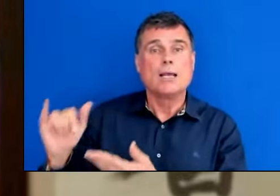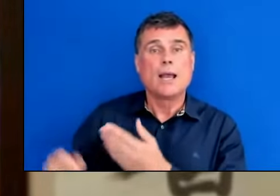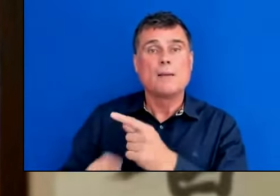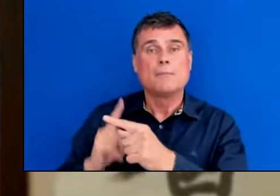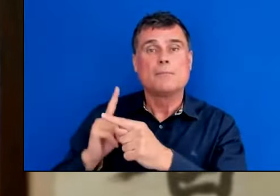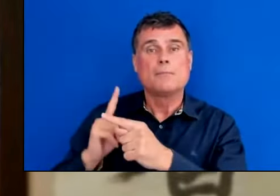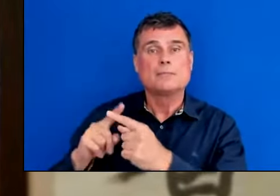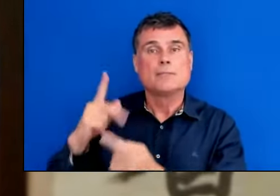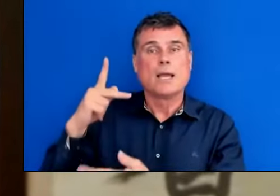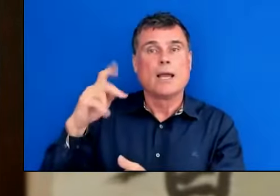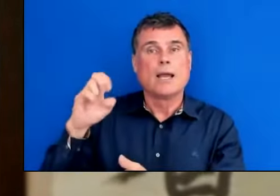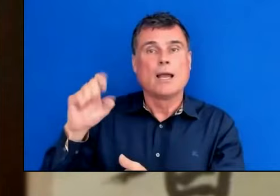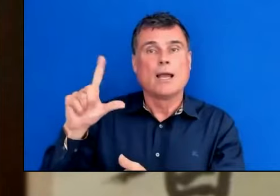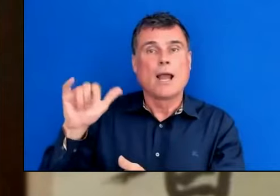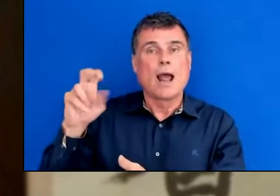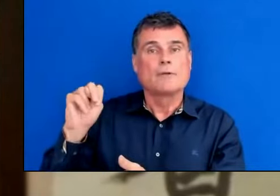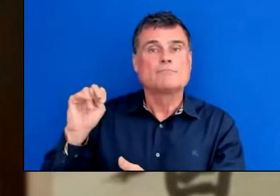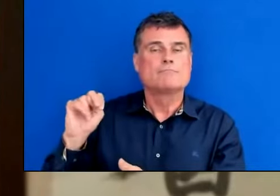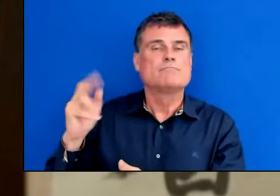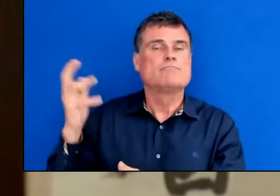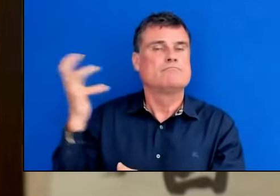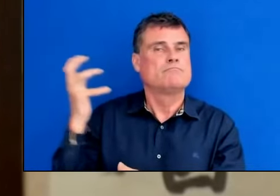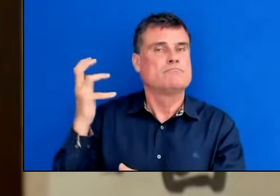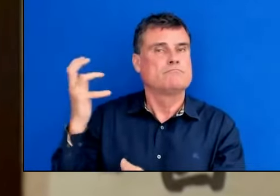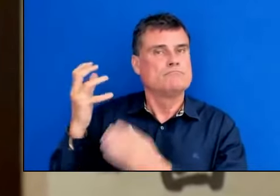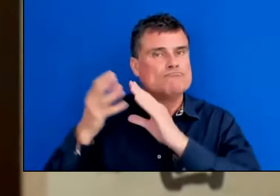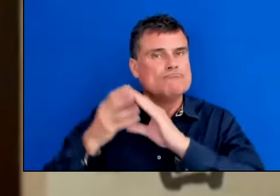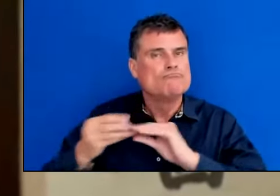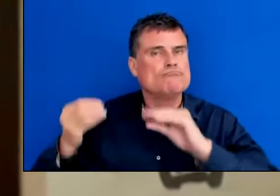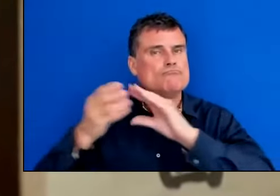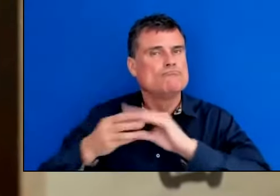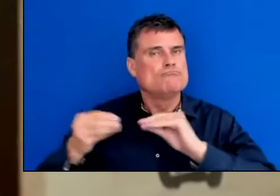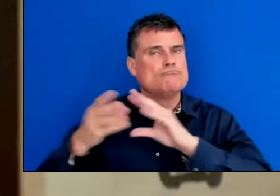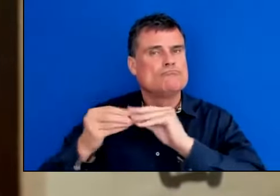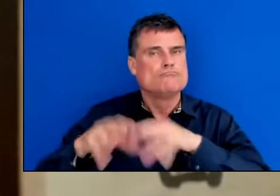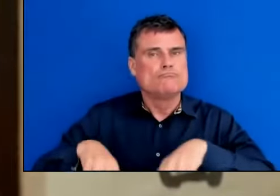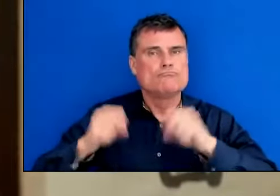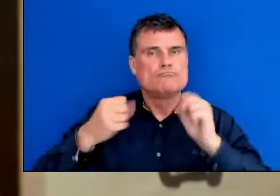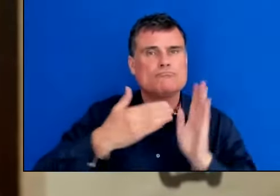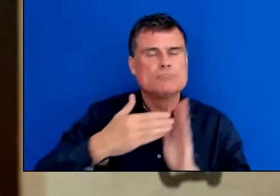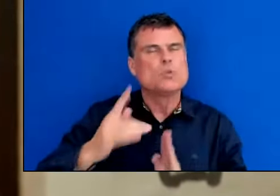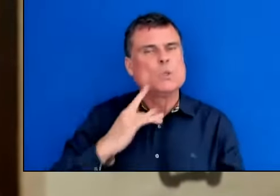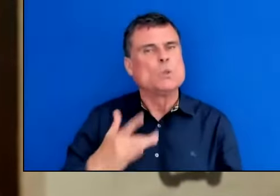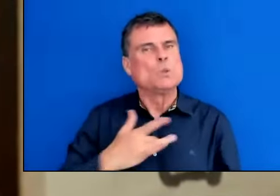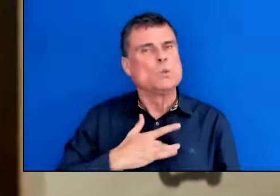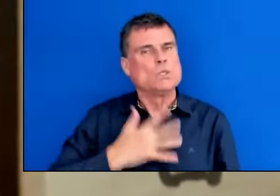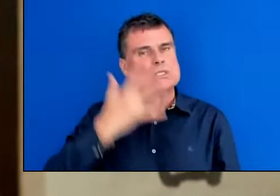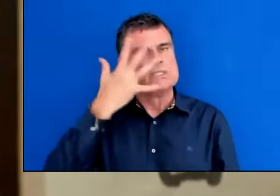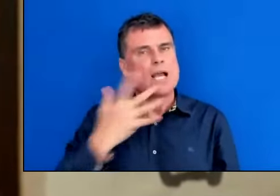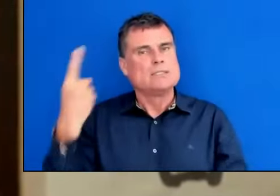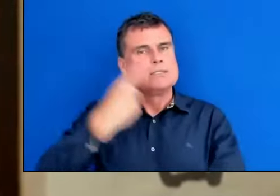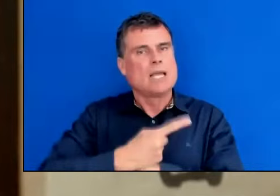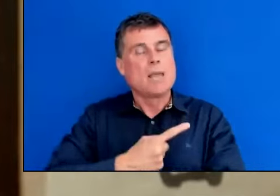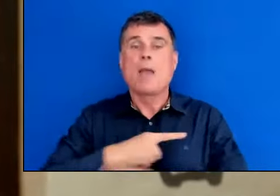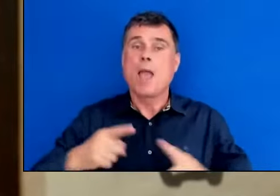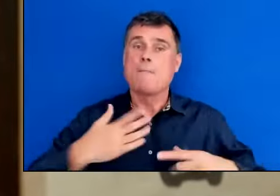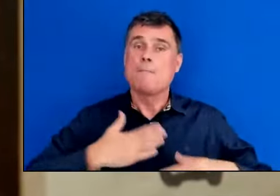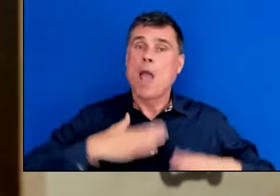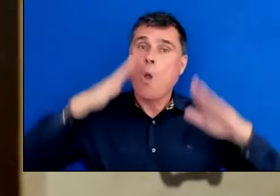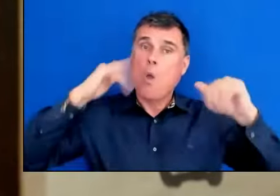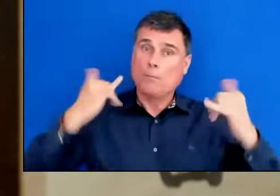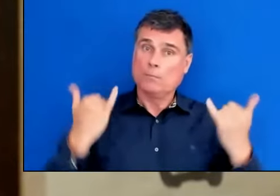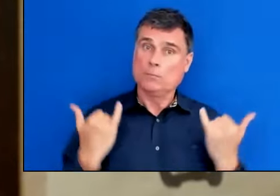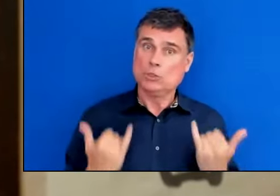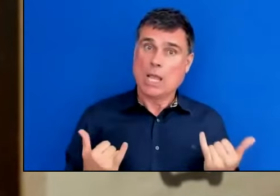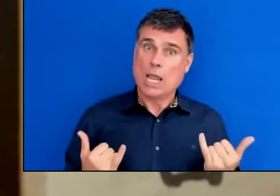Thank you very much, Kelly and Kelvin, for such an admirable job of emceeing a day that is a very solemn day,